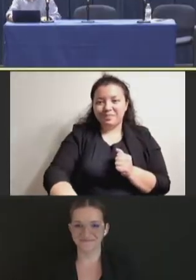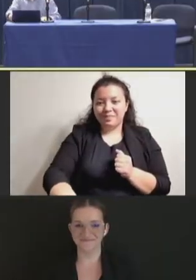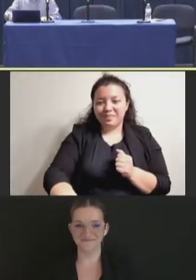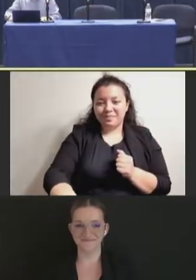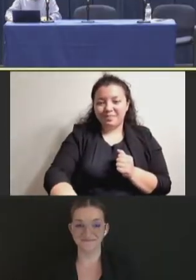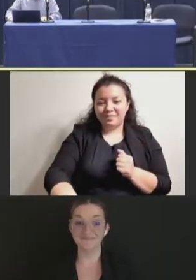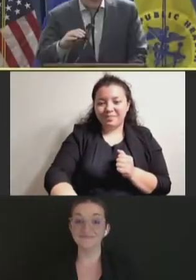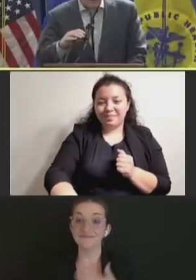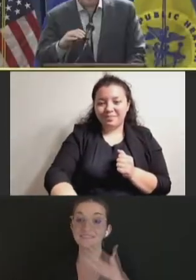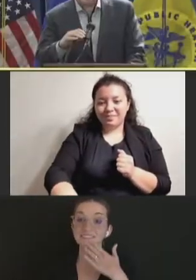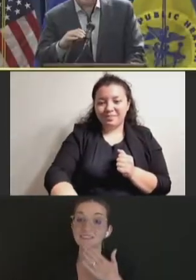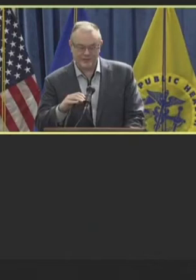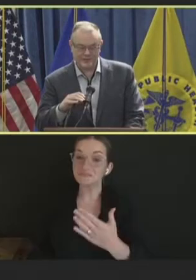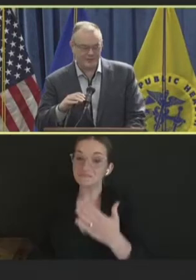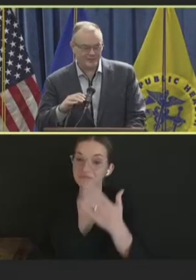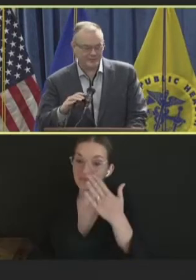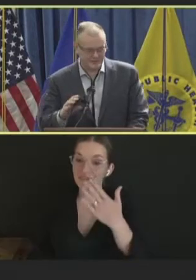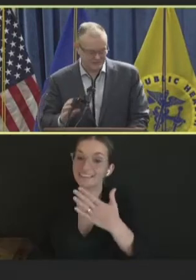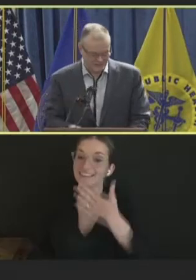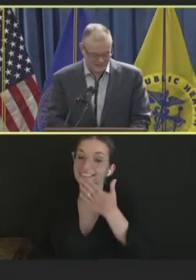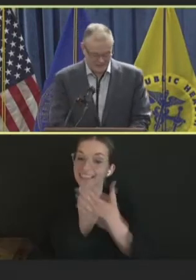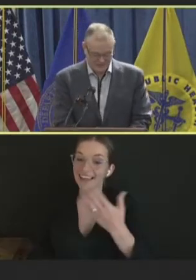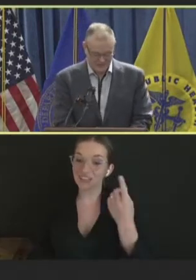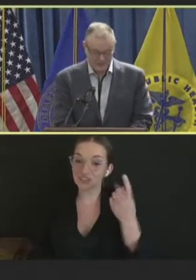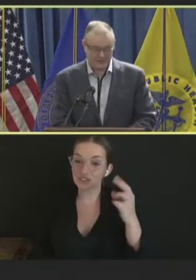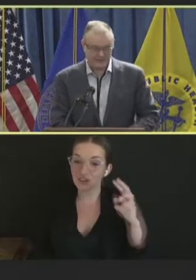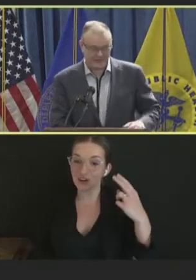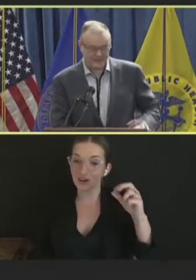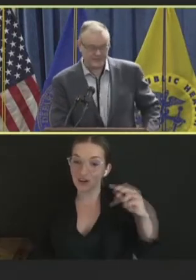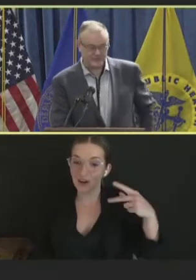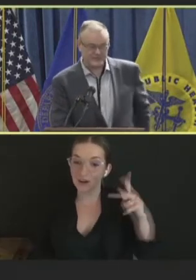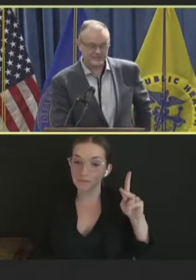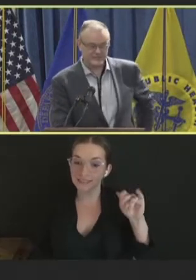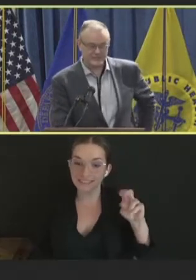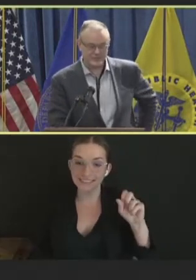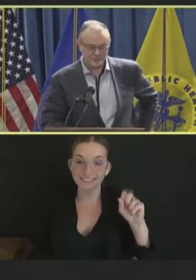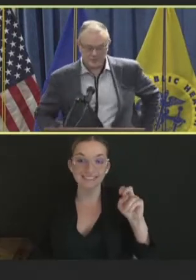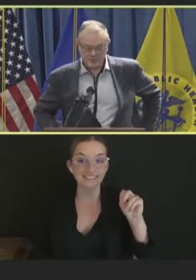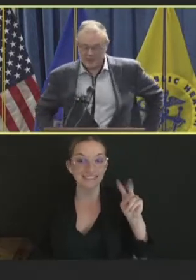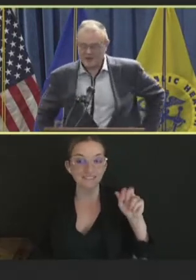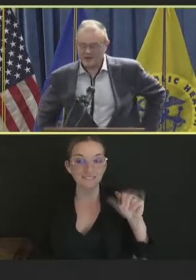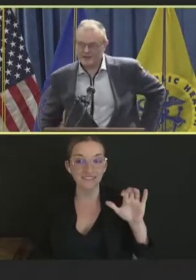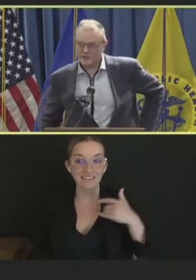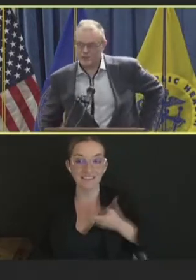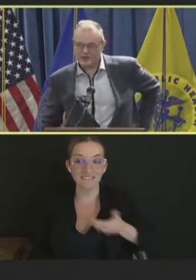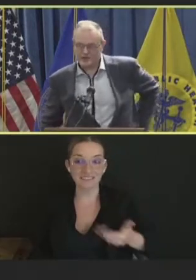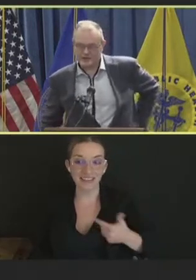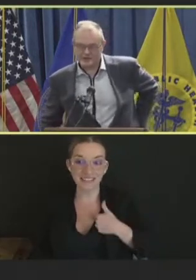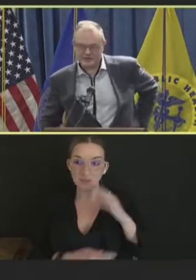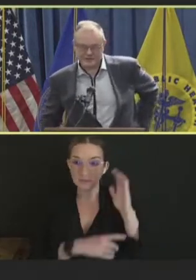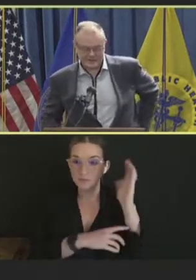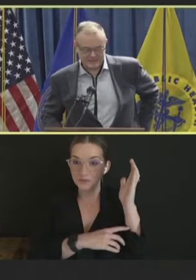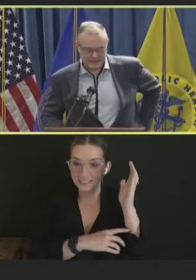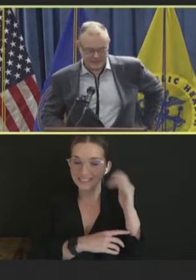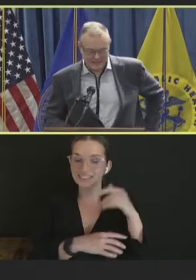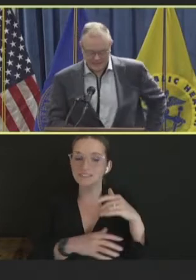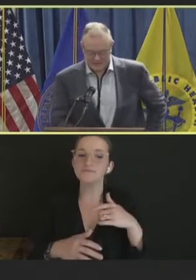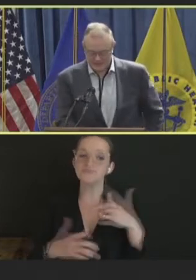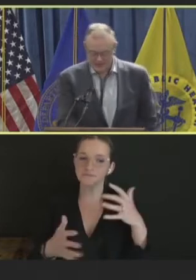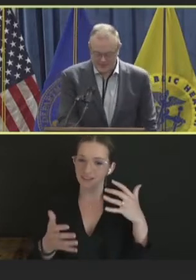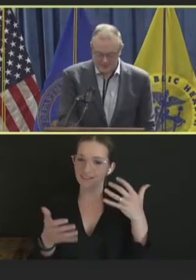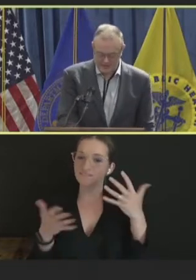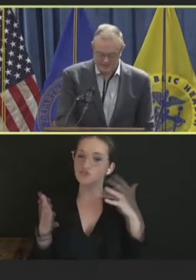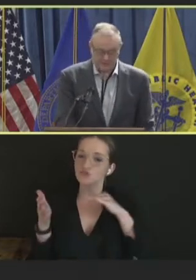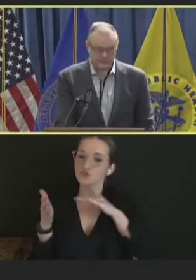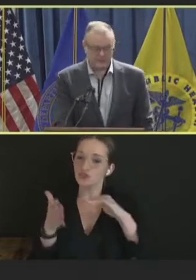Good morning. So thank you, Dr. Hopkins and the NVAC for inviting us to present. So we had conducted a study that I'll